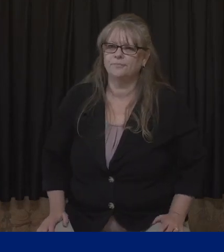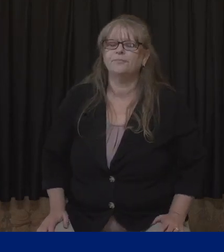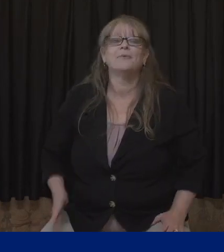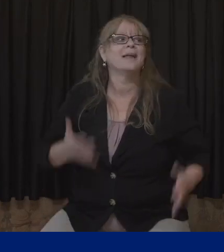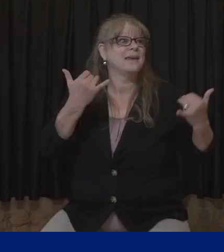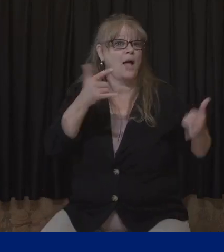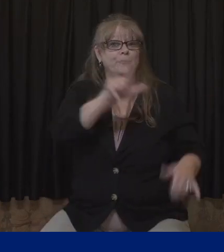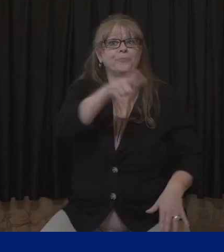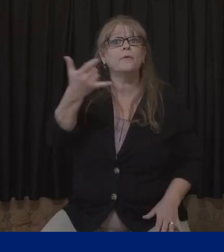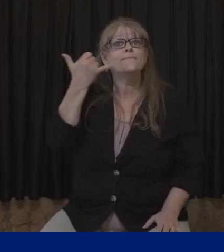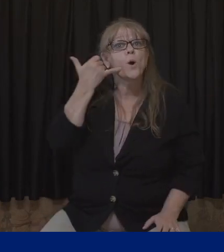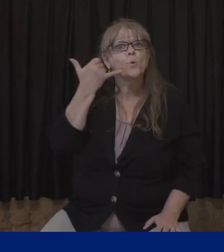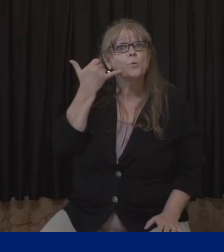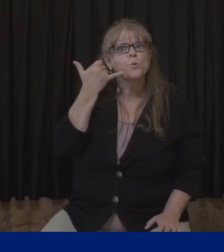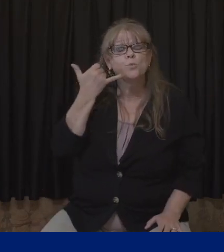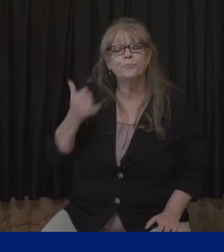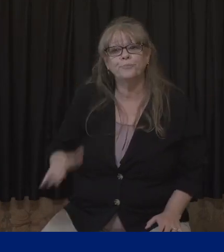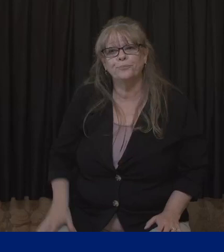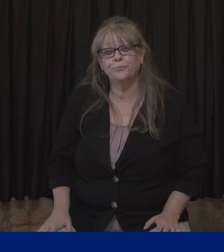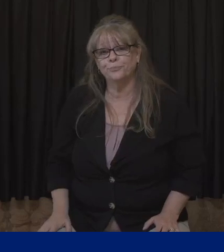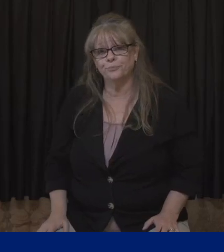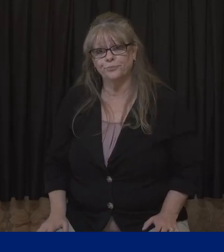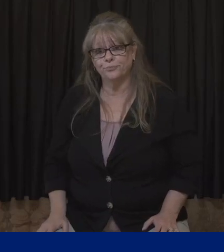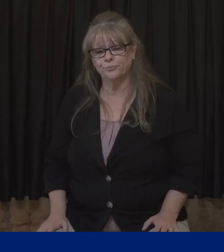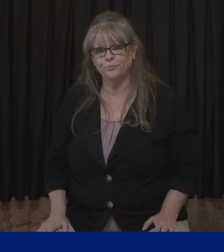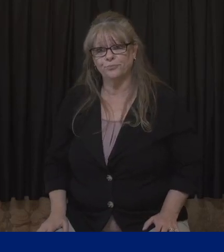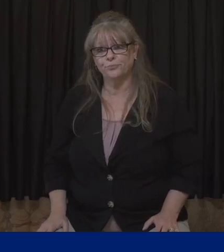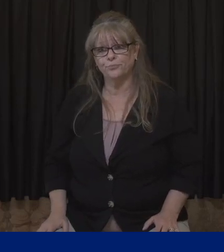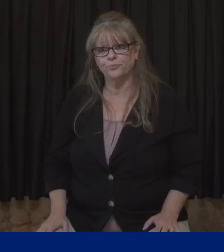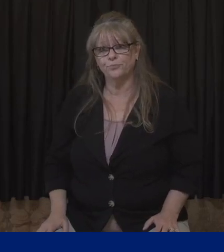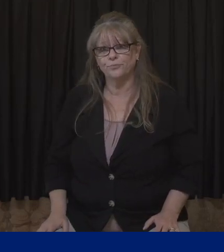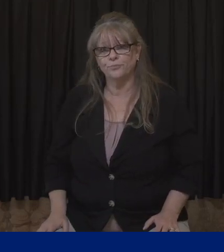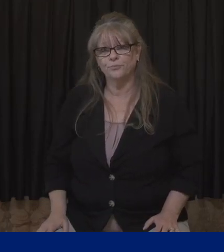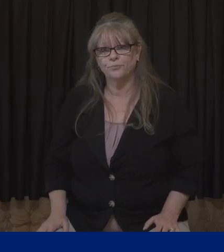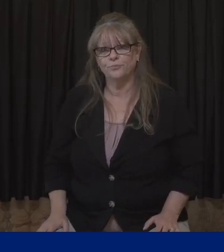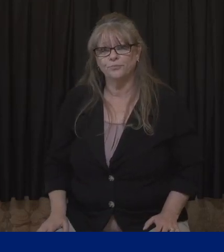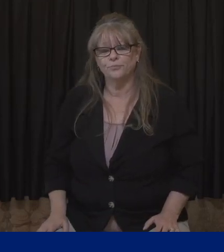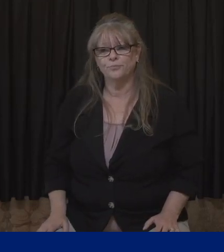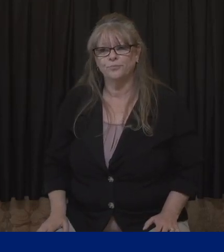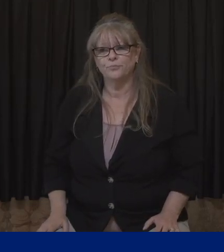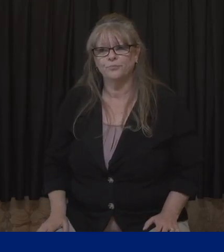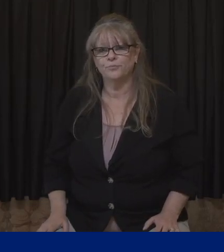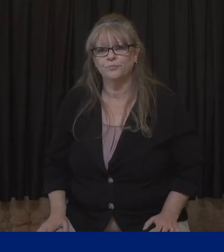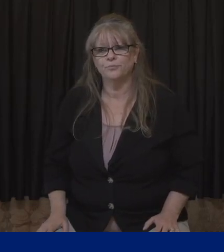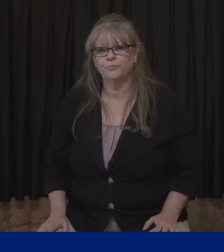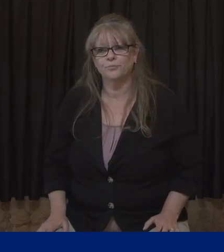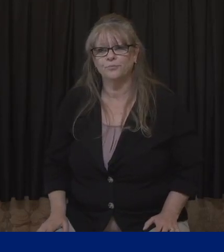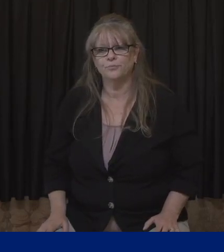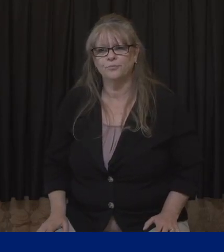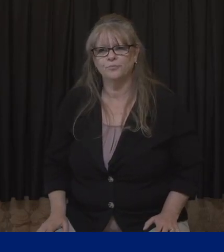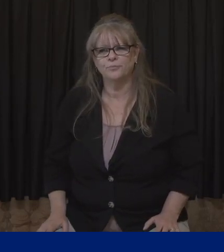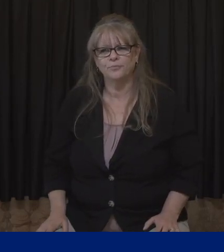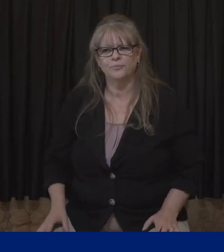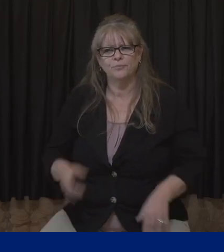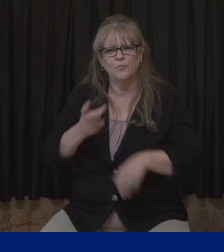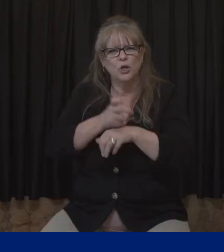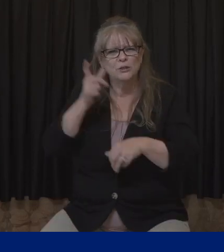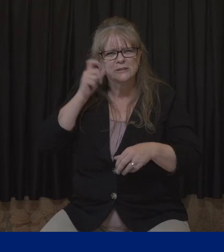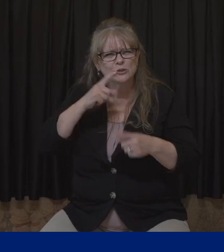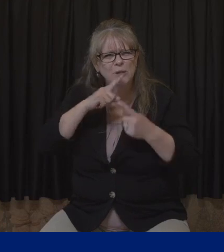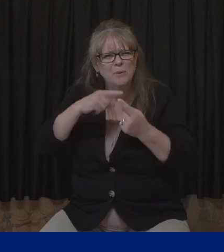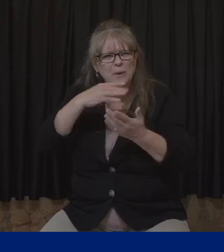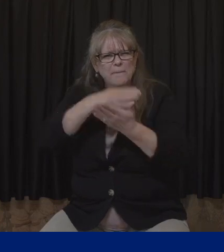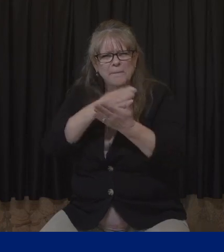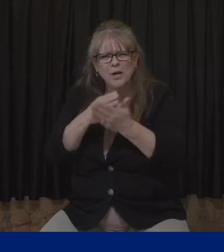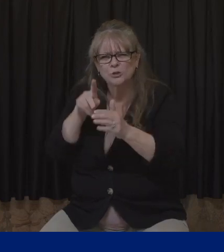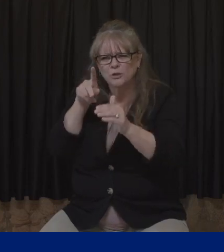Governor, Don Frank here from the Colorado Sun. One of the options on the table to deal with the budget cuts related to the coronavirus is reducing how much money goes